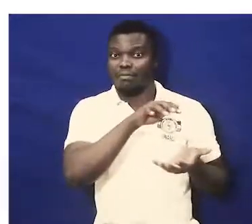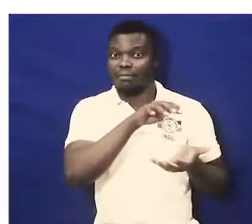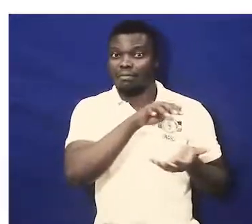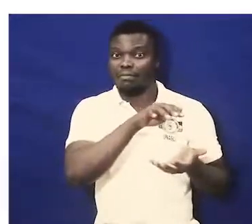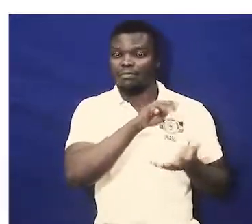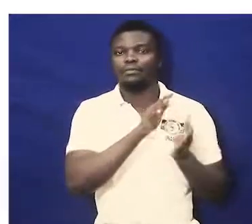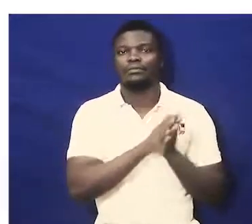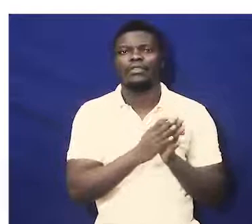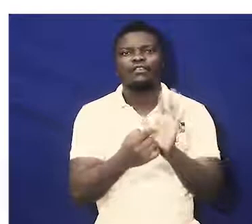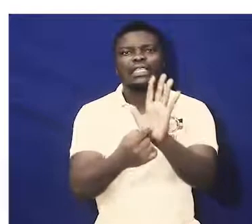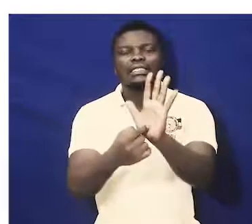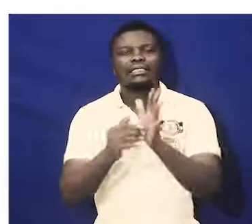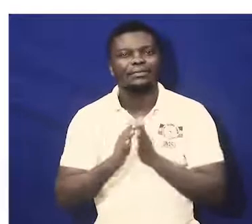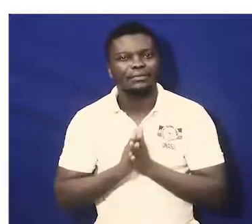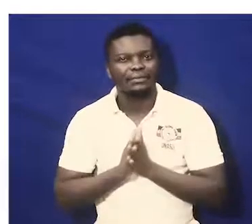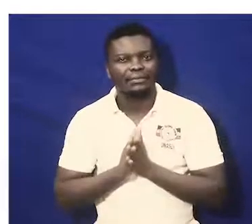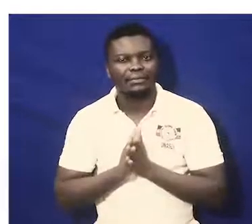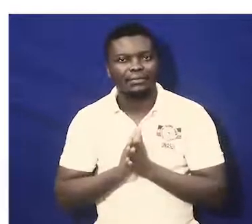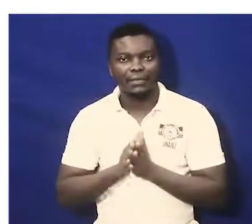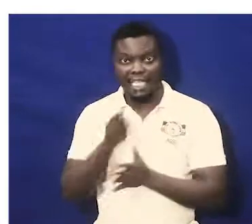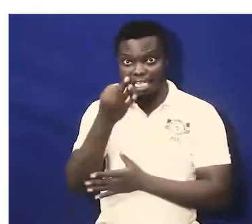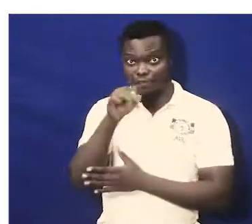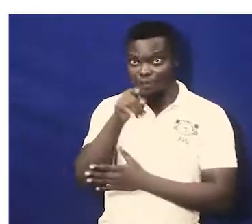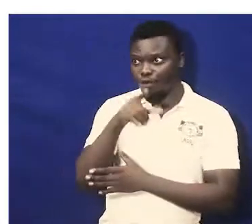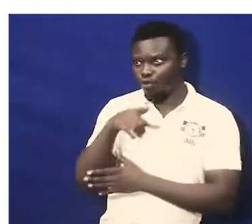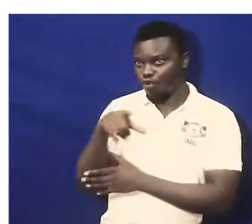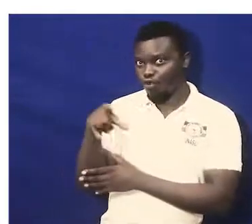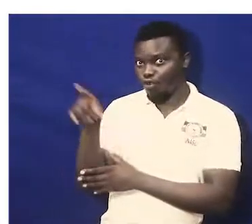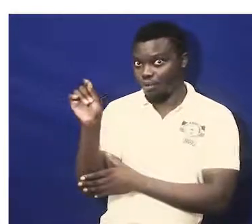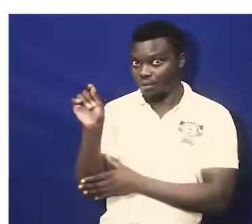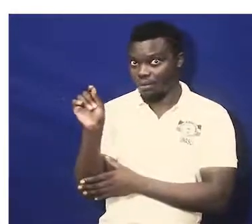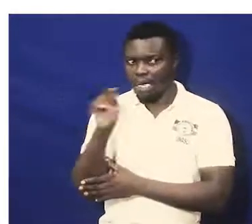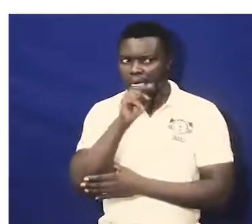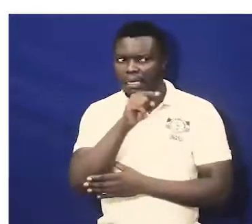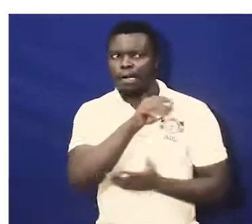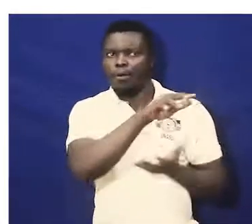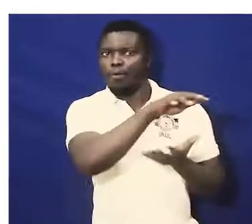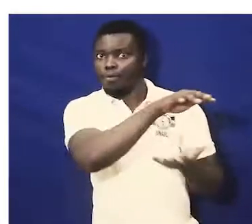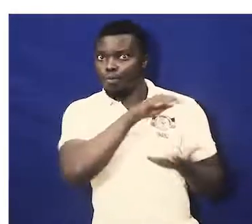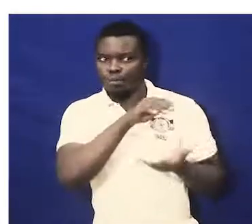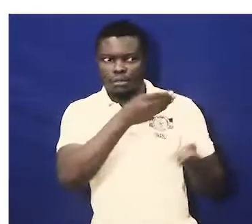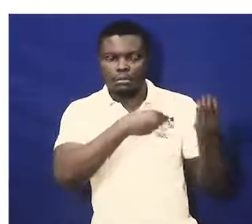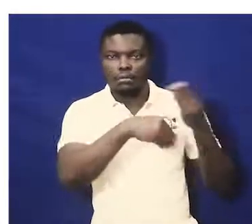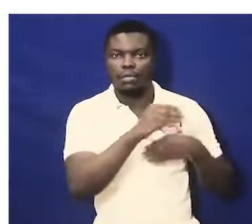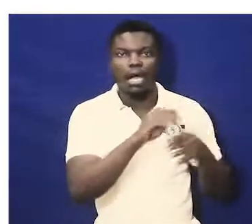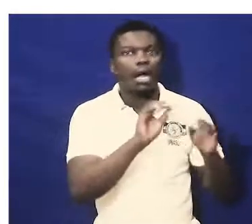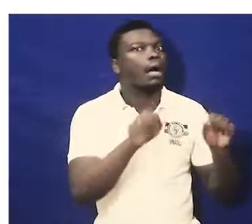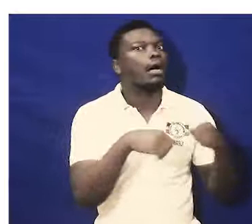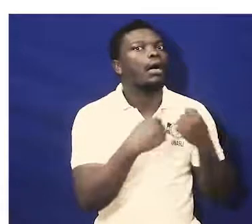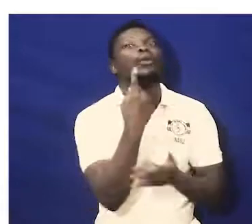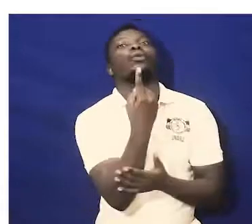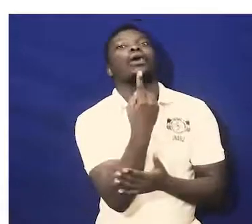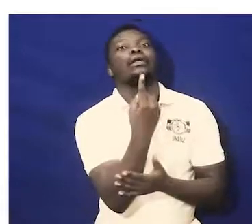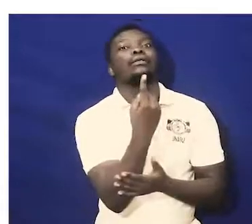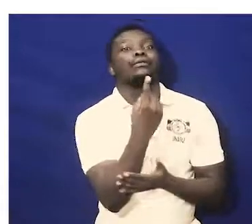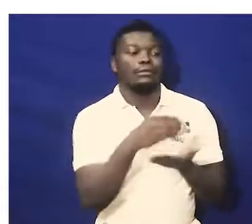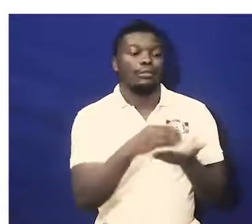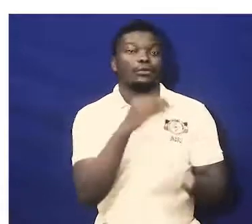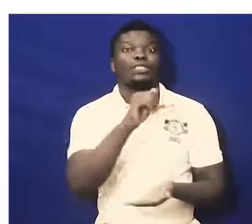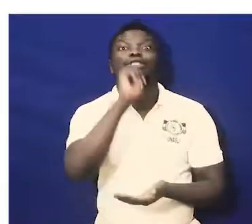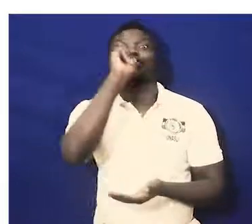For example, if you go to a wholesaler, you cannot buy one bottle of